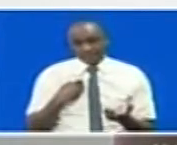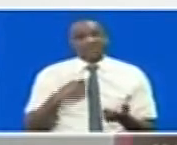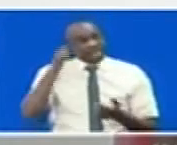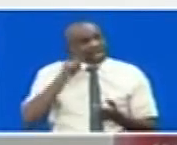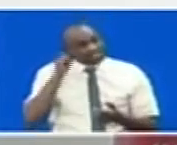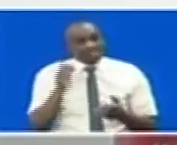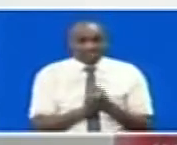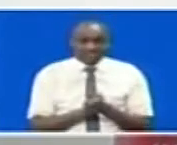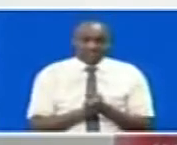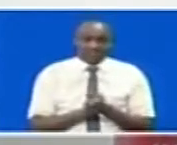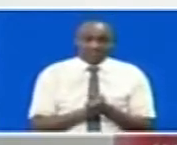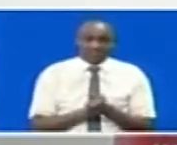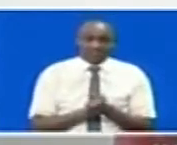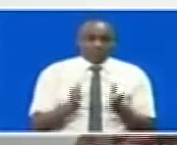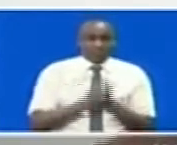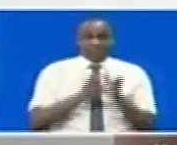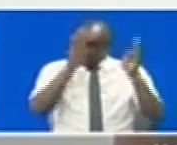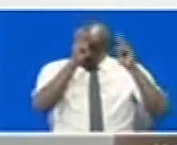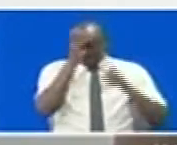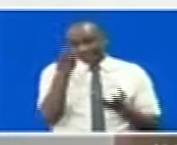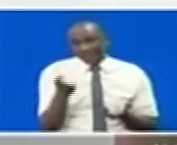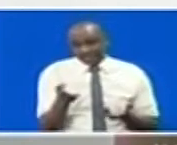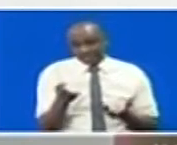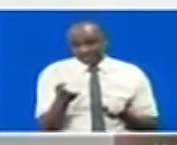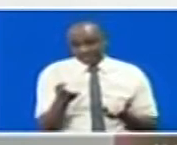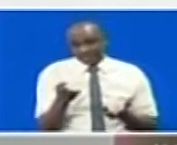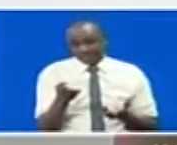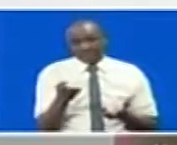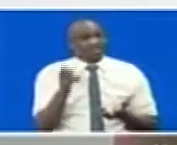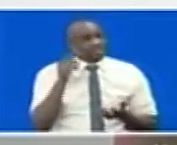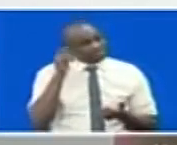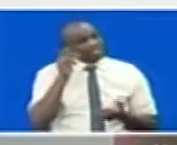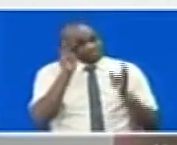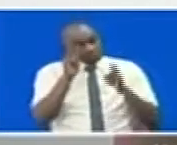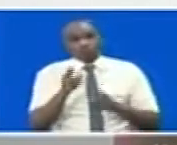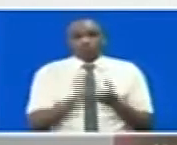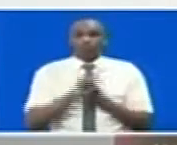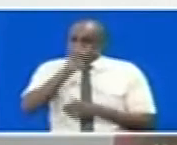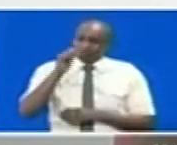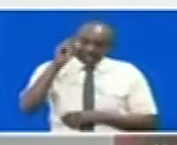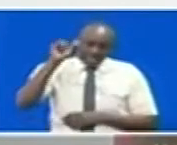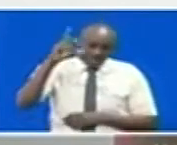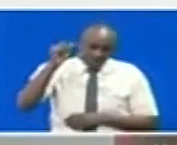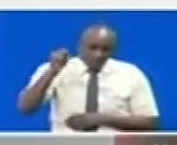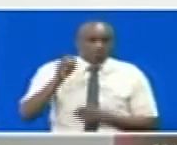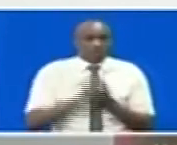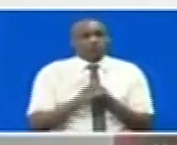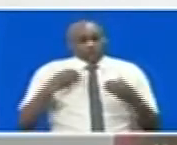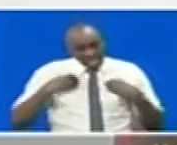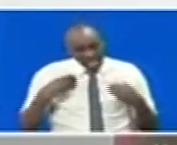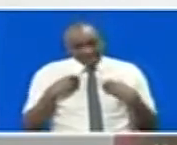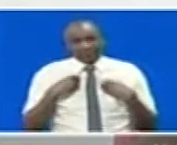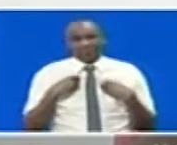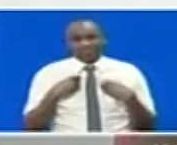Nandi and Kakamega, Nandi and Kisumu, Mount Elgon, name it. We have